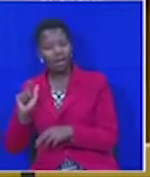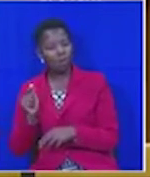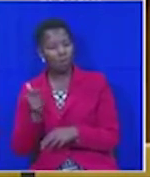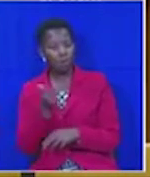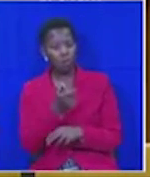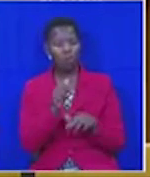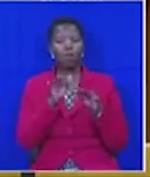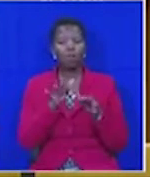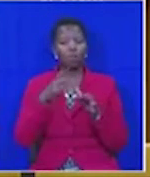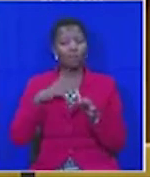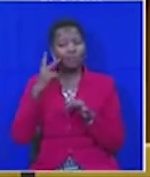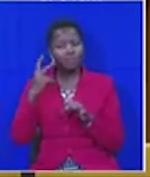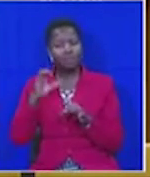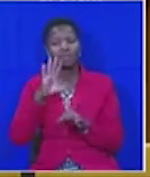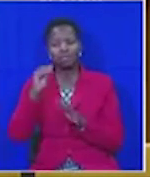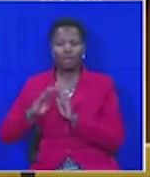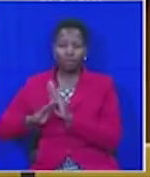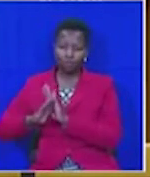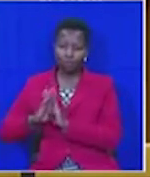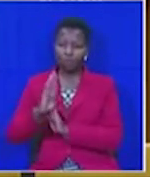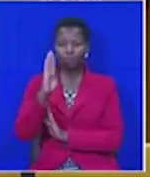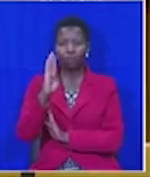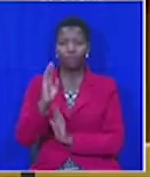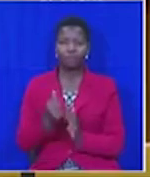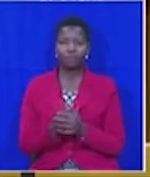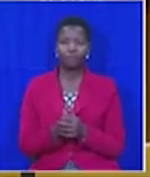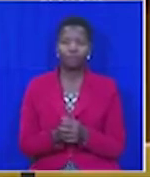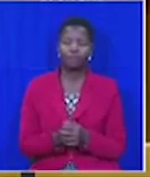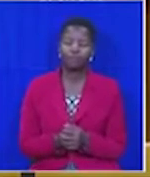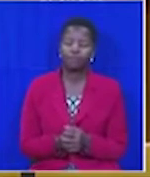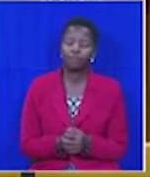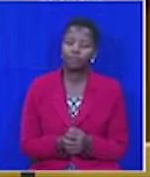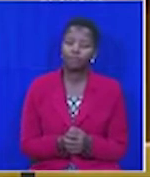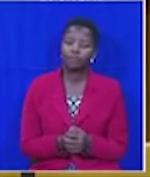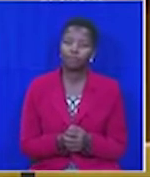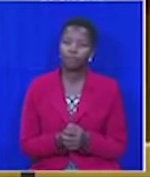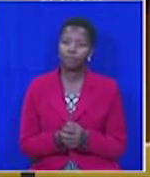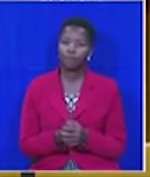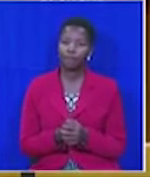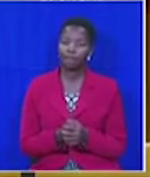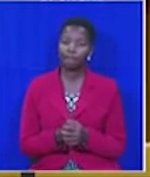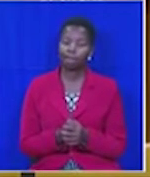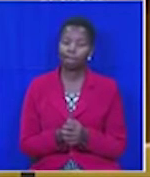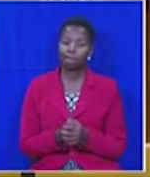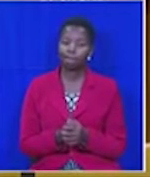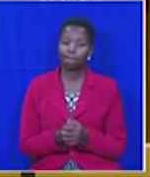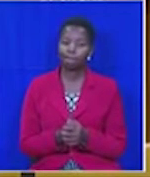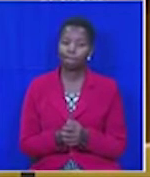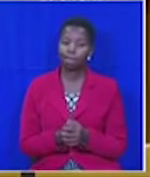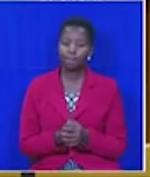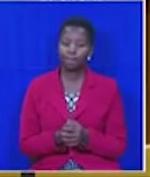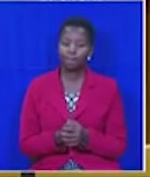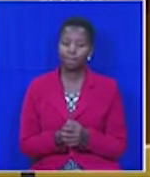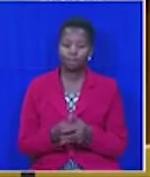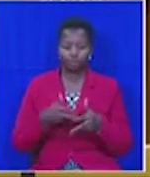development of the Republic of South Africa. Kambe ni fanele ku va ni dilaninyana na timhaka leti nga vulavuriwa